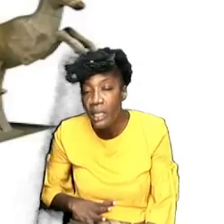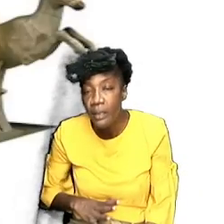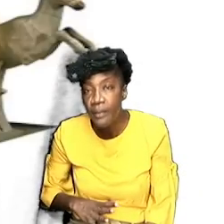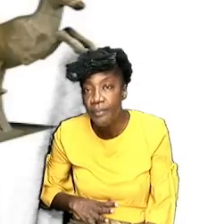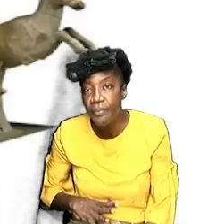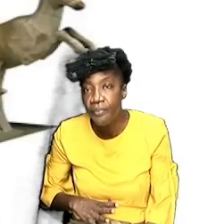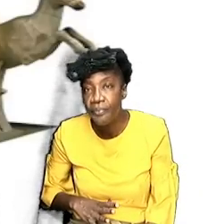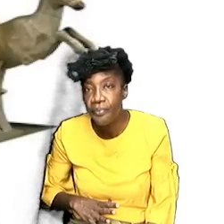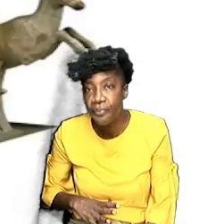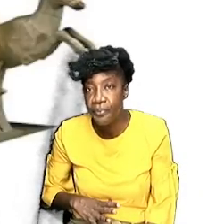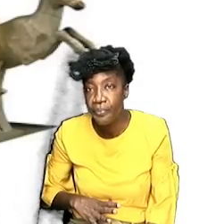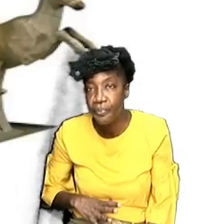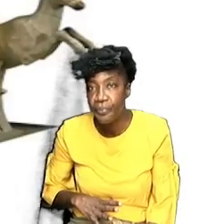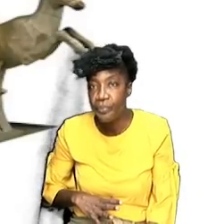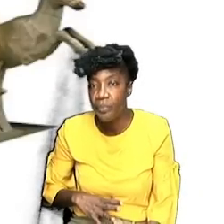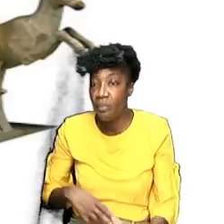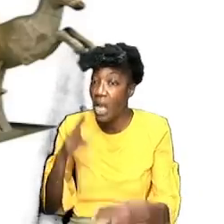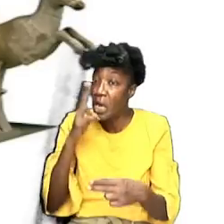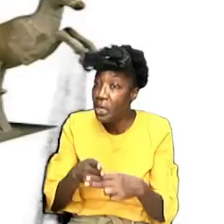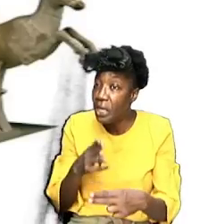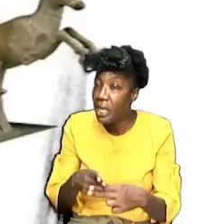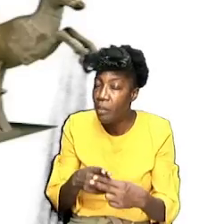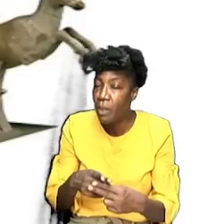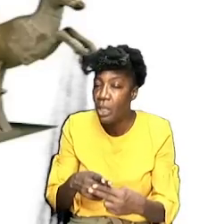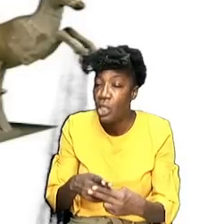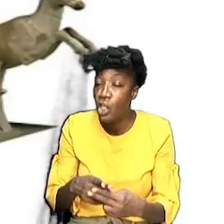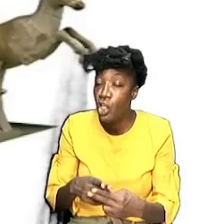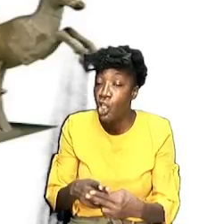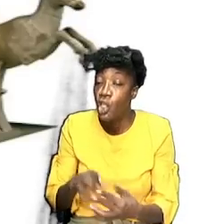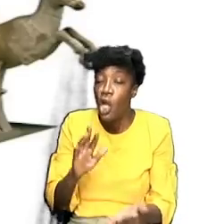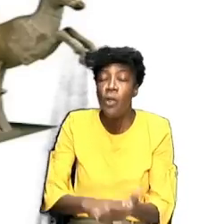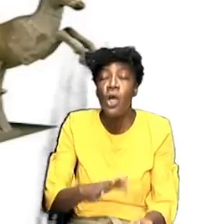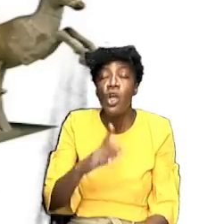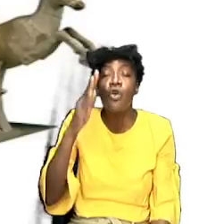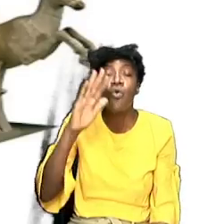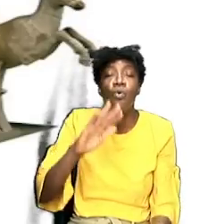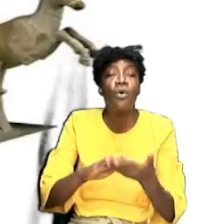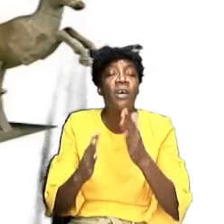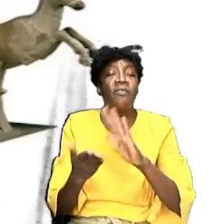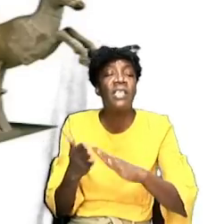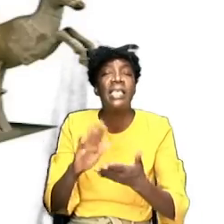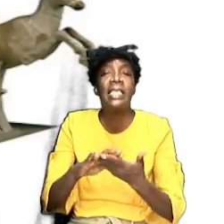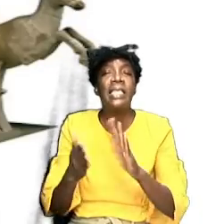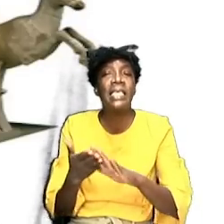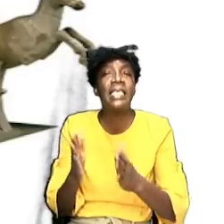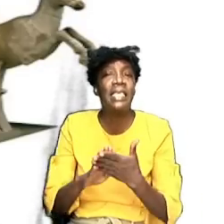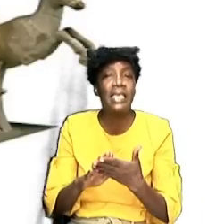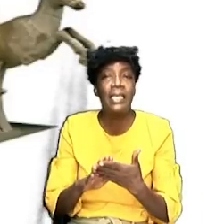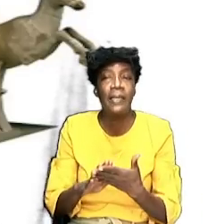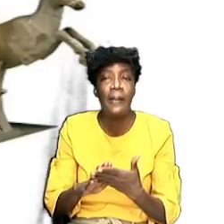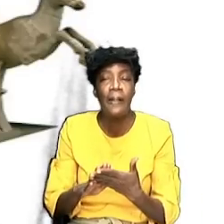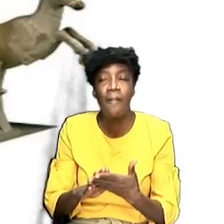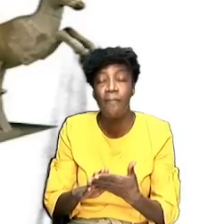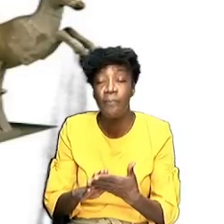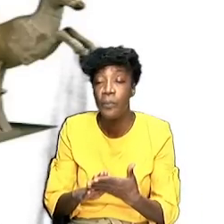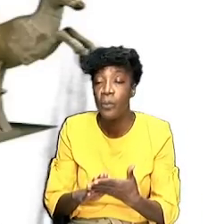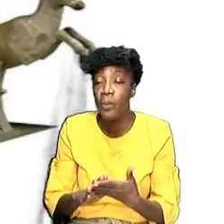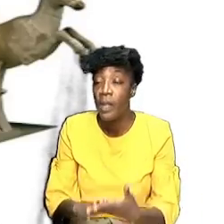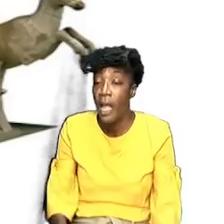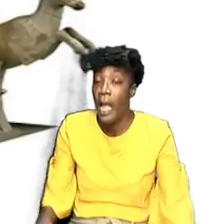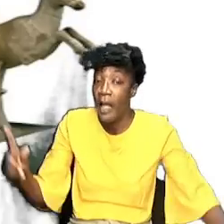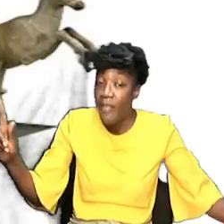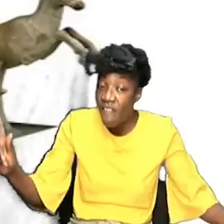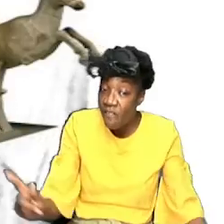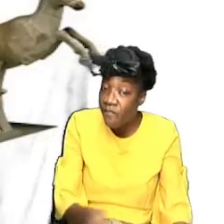her Greek name. And she was the chief glory of the city of Artemis. Now, the original city